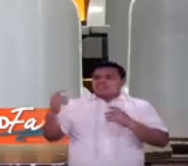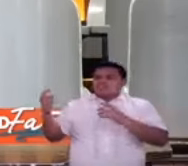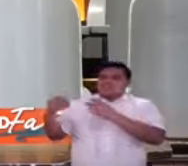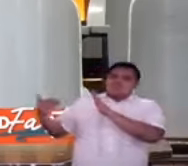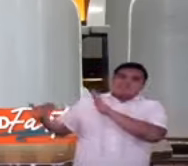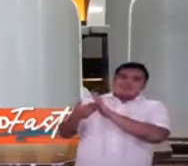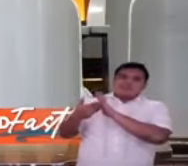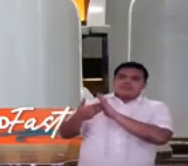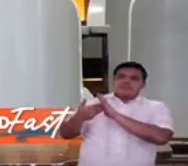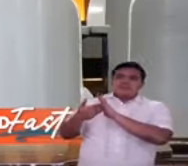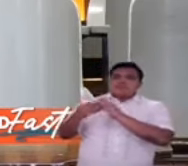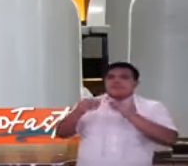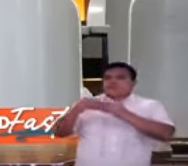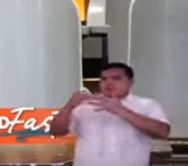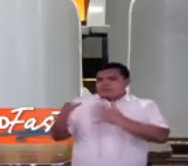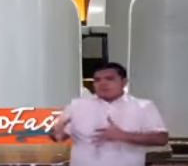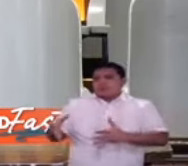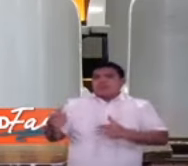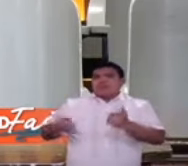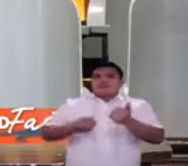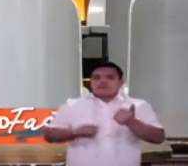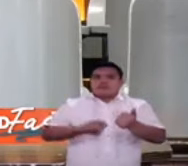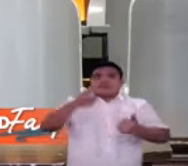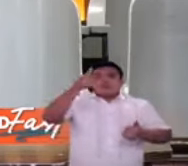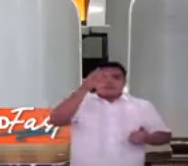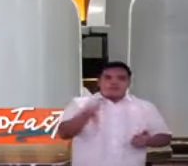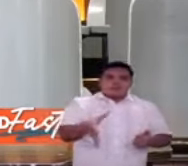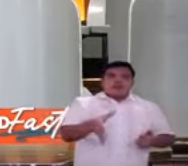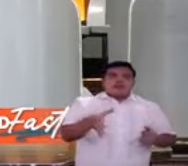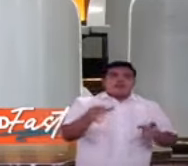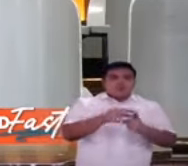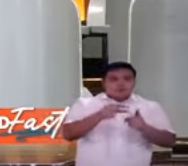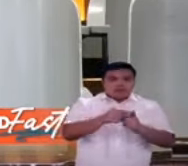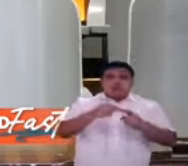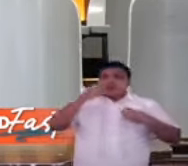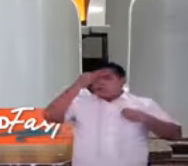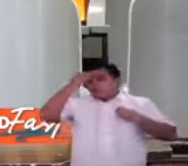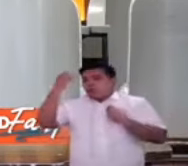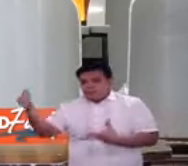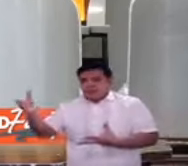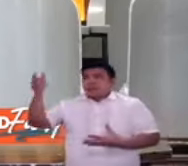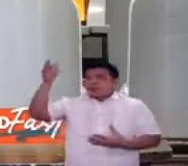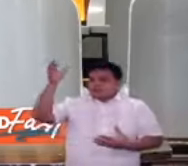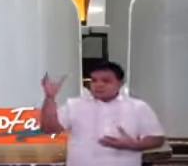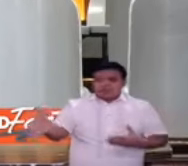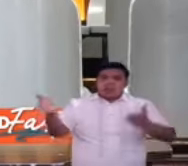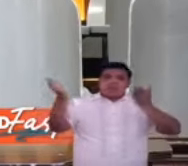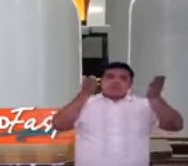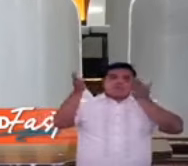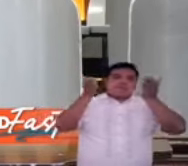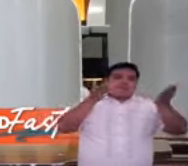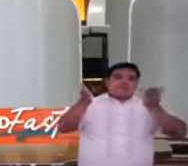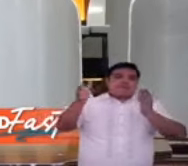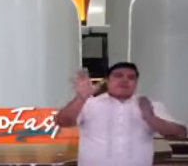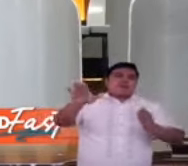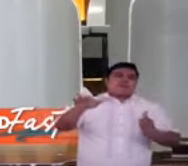opposition of rulers to follow God, to follow His word, to obey the God that they serve. You